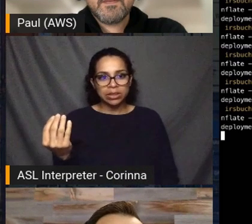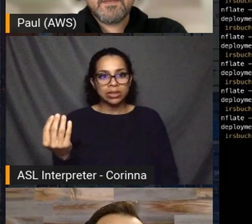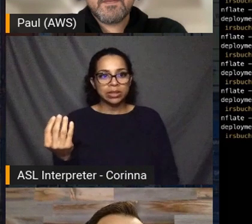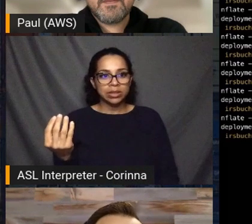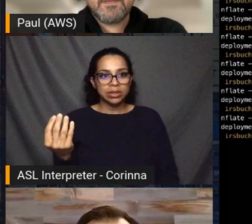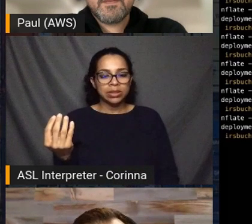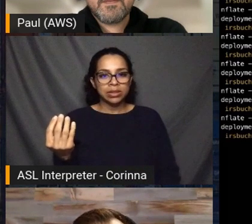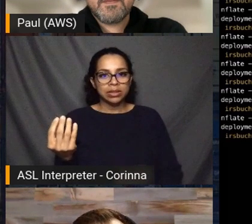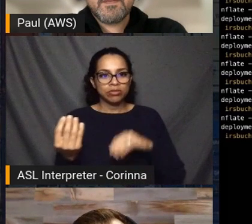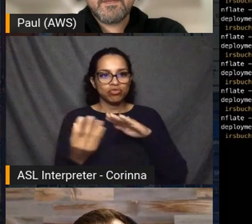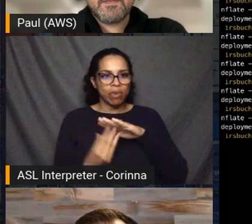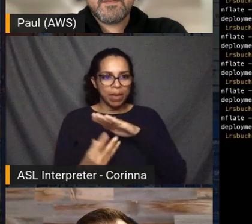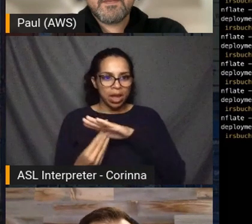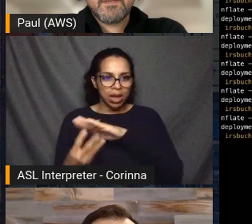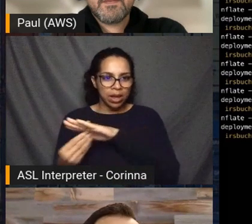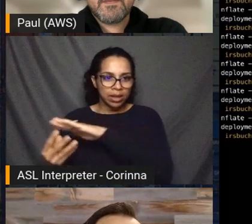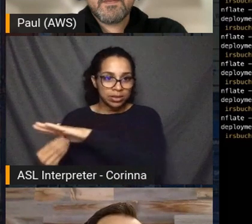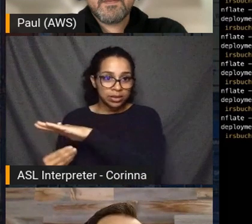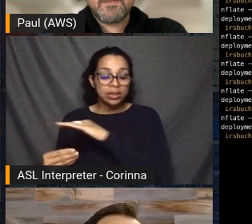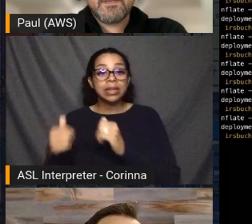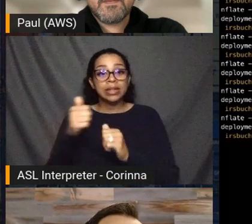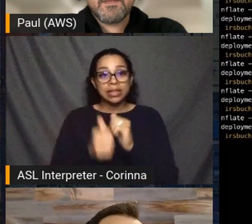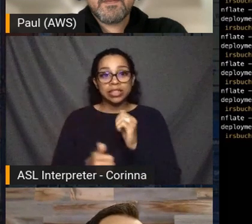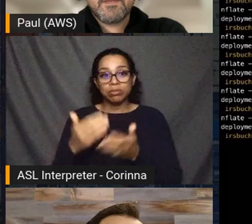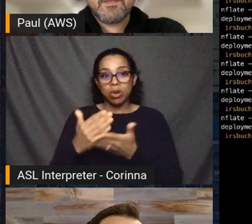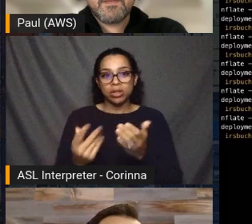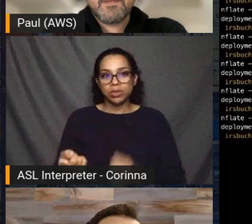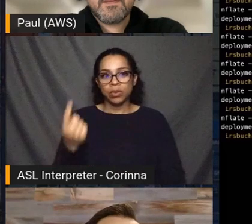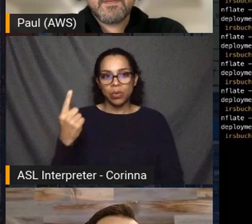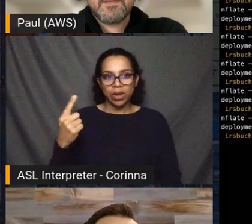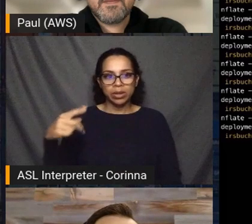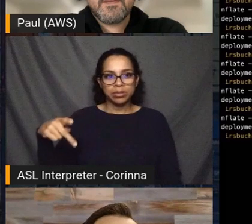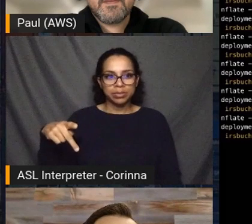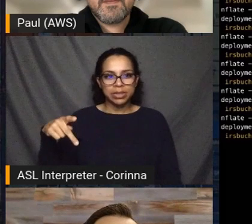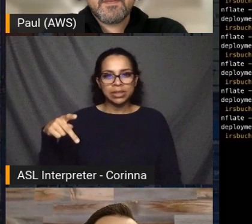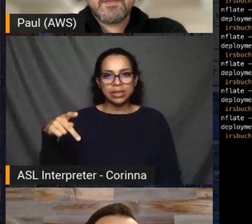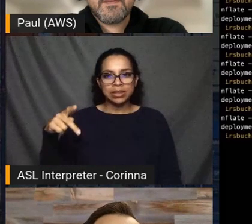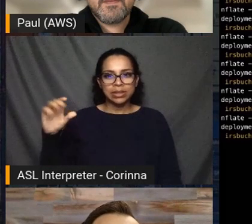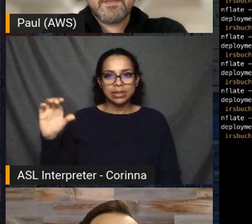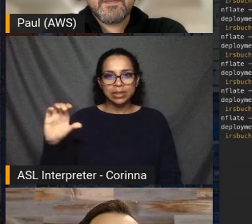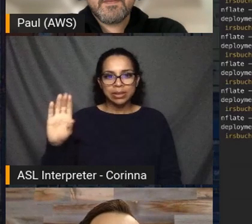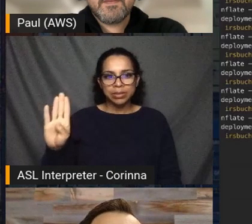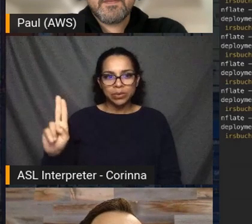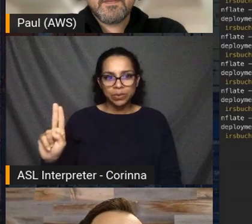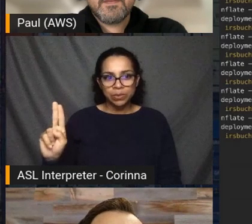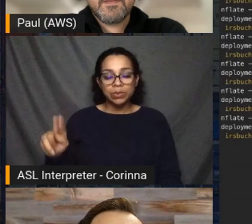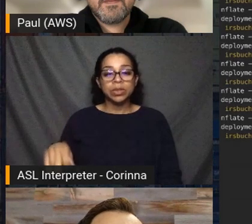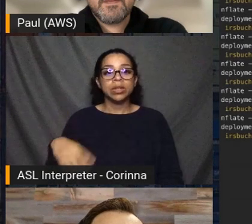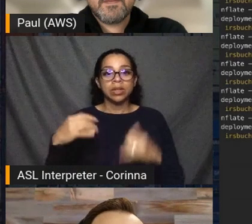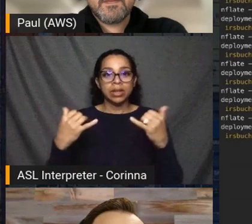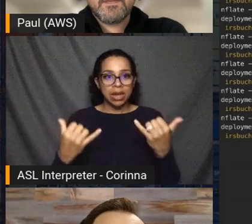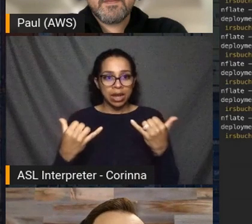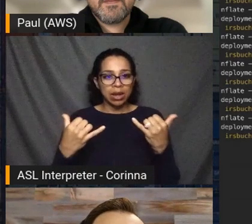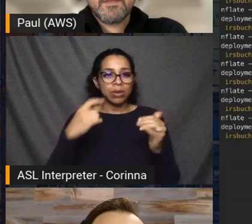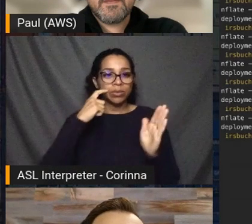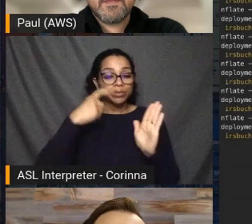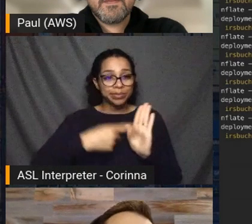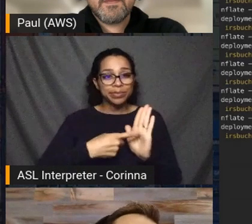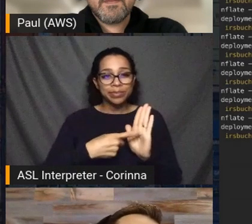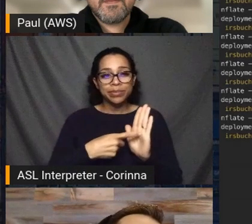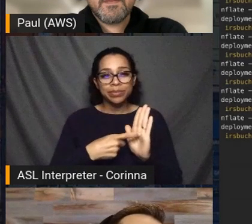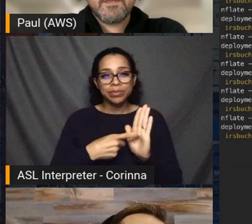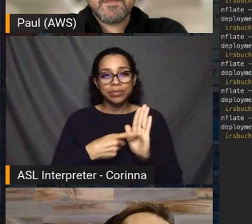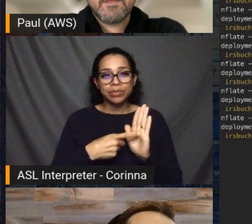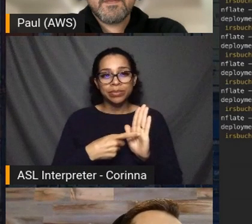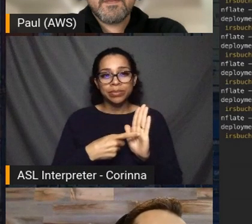replicas, and each part is 1 vCPU. So right now you will see that what